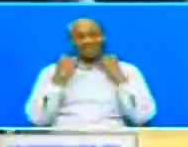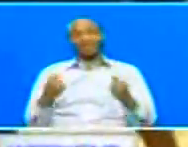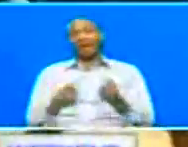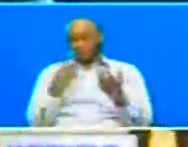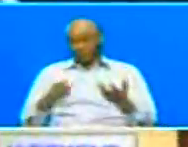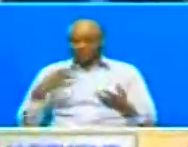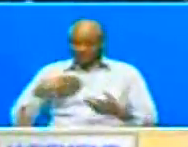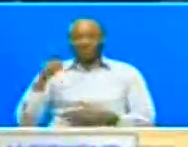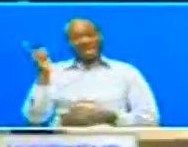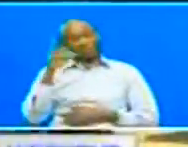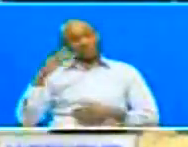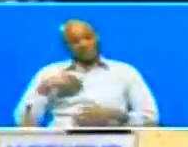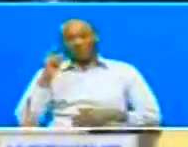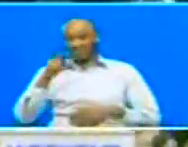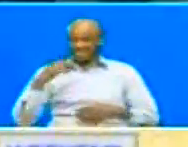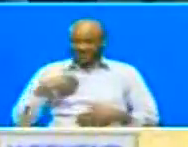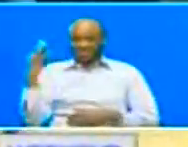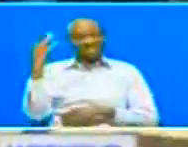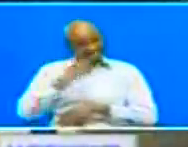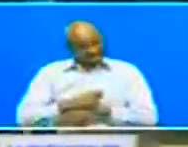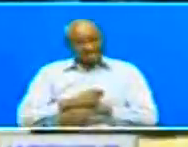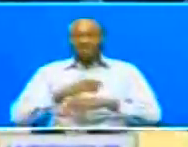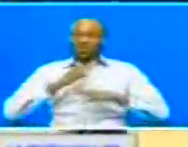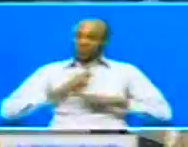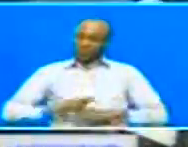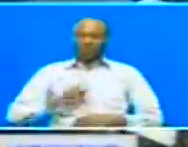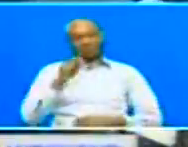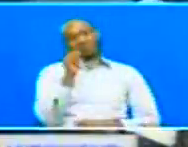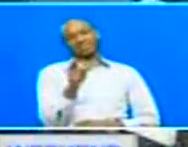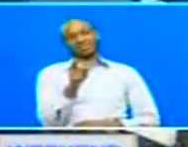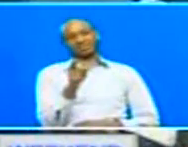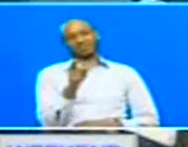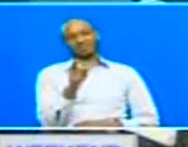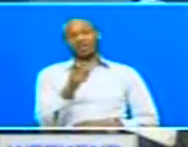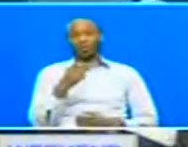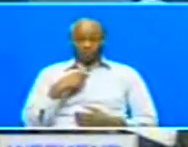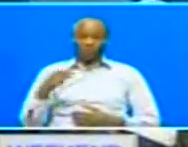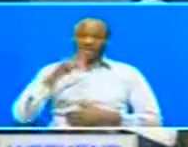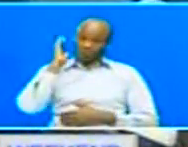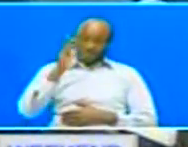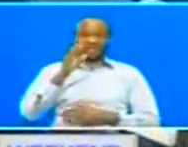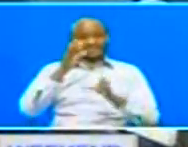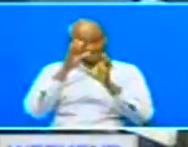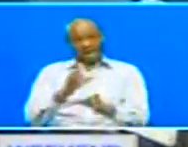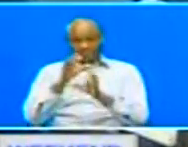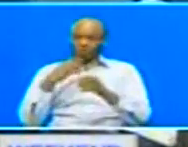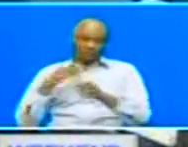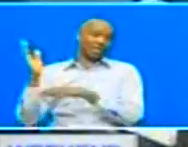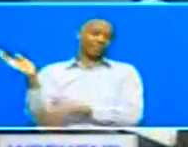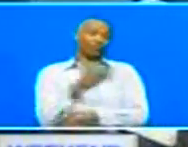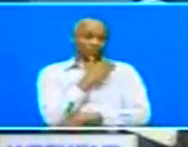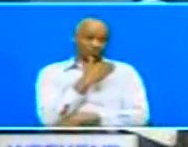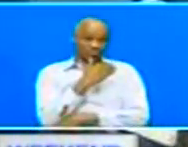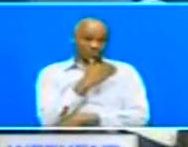this workout, Nairobians got to have a three-day break from all this exercising. We will remove the barriers